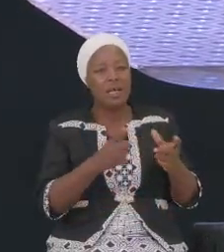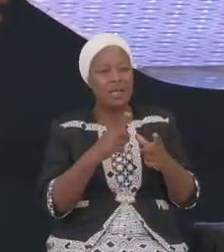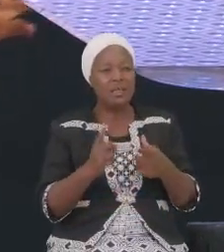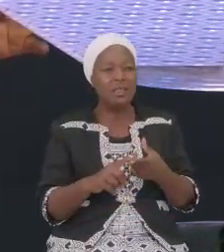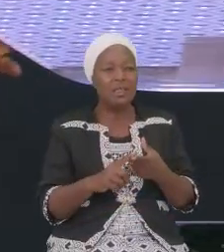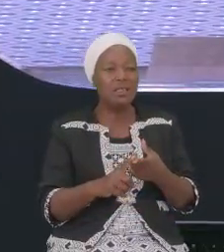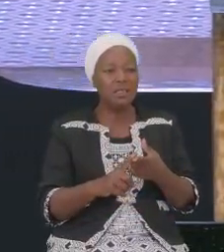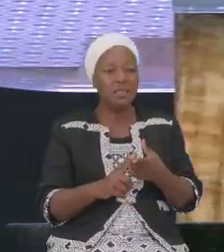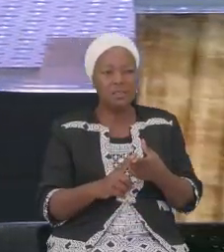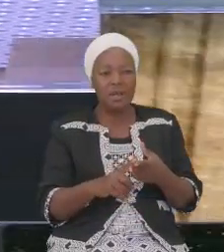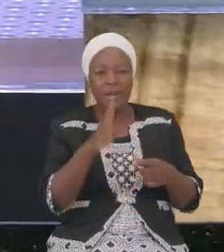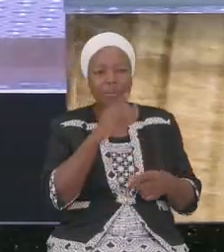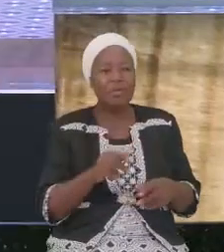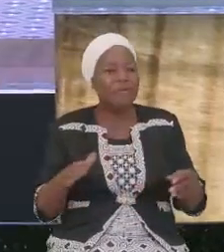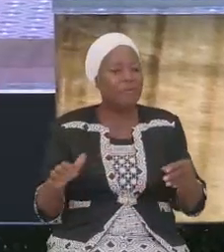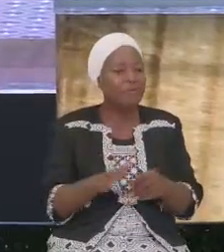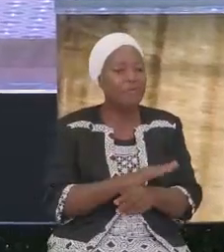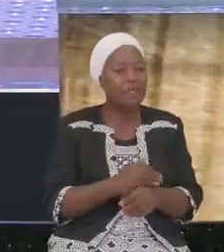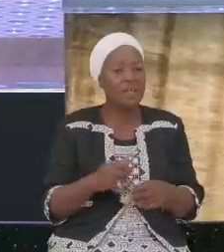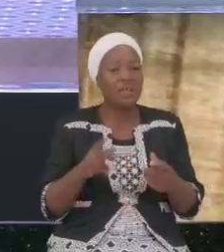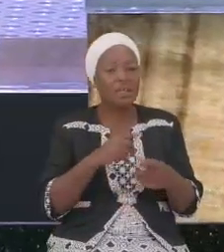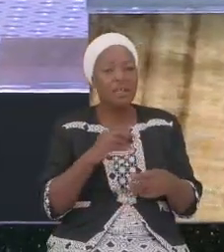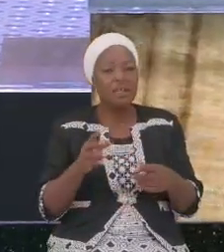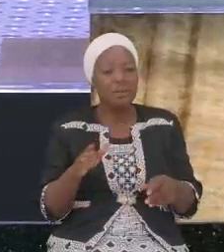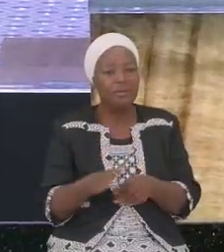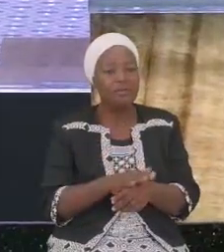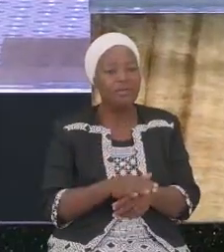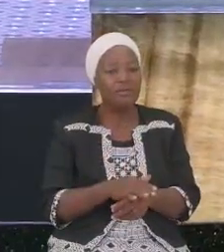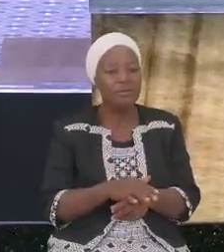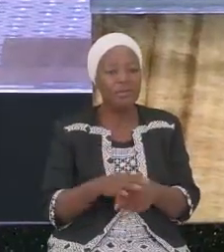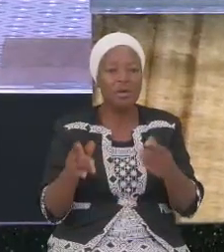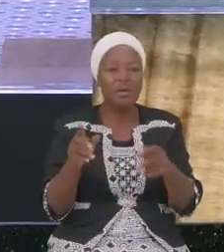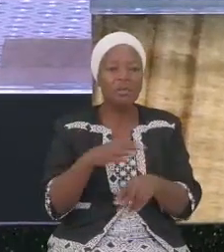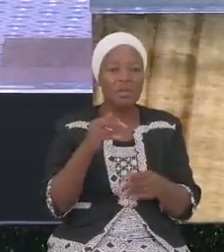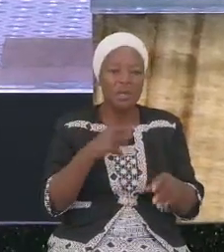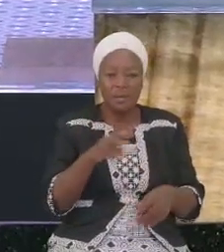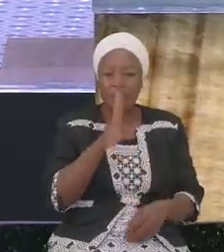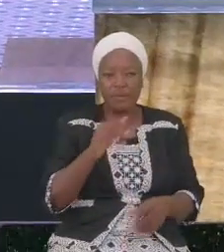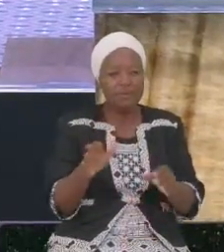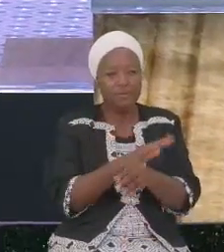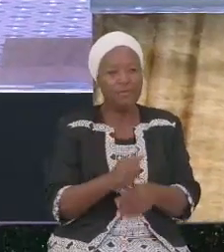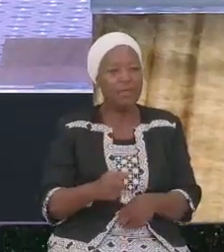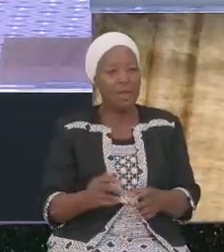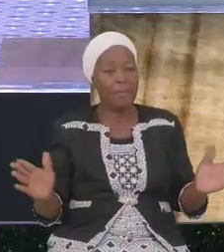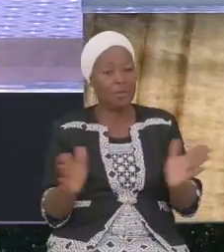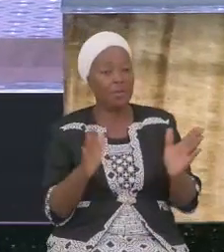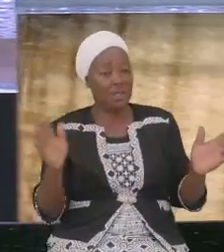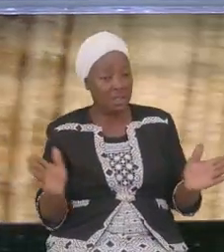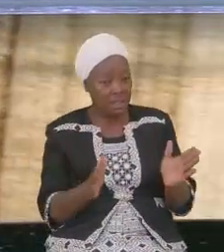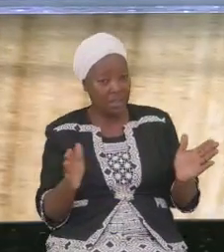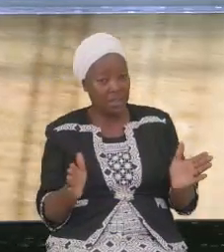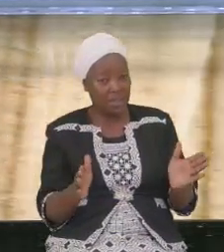that what he had promised, he was able also to perform. This year will be a year